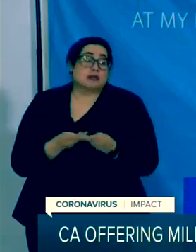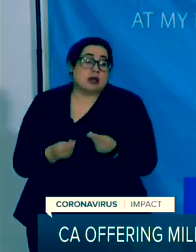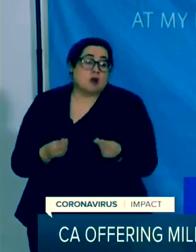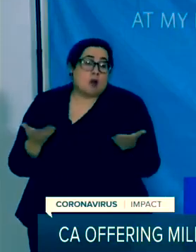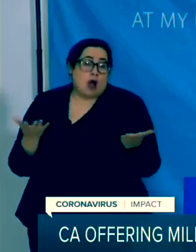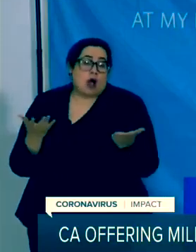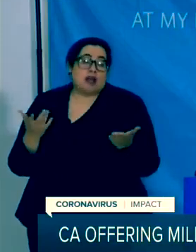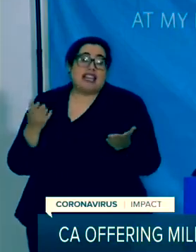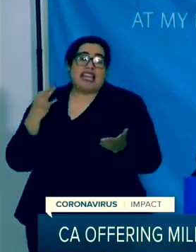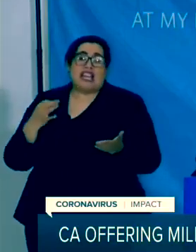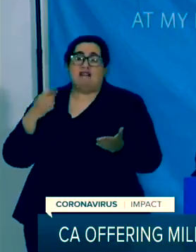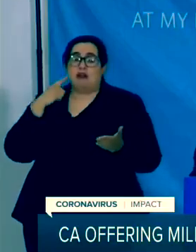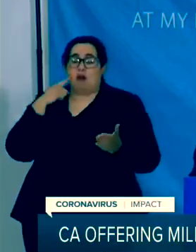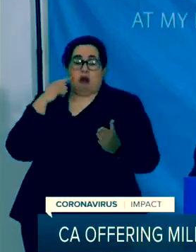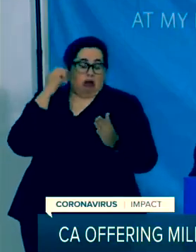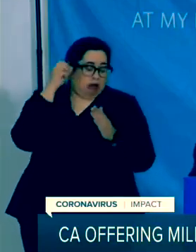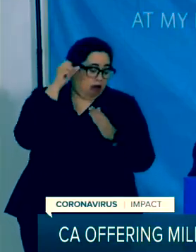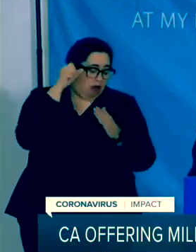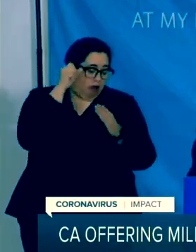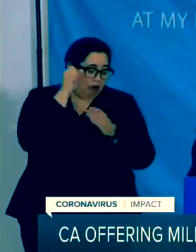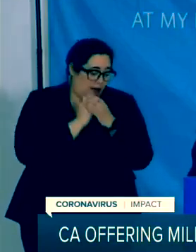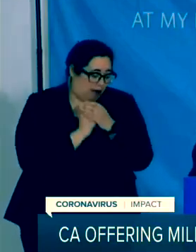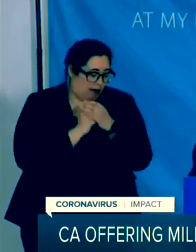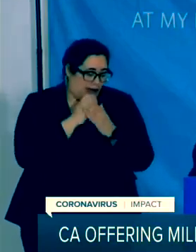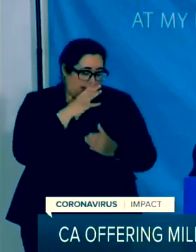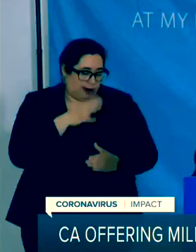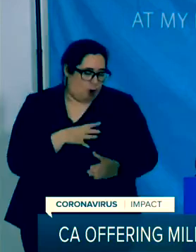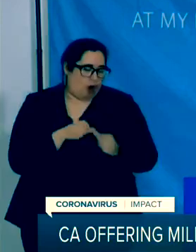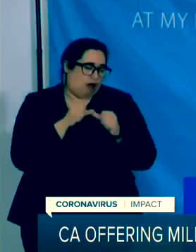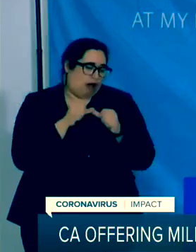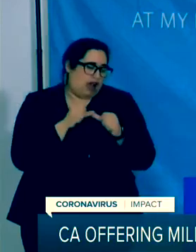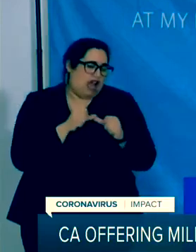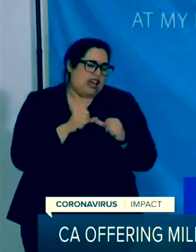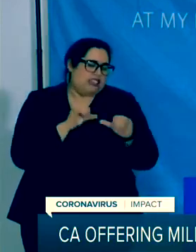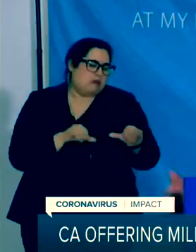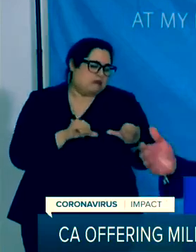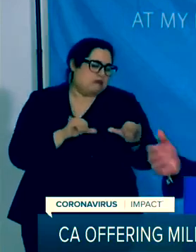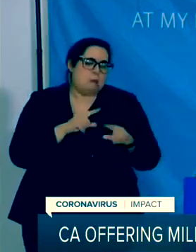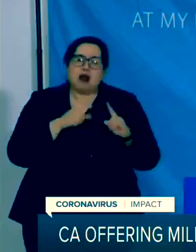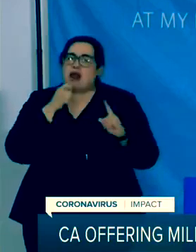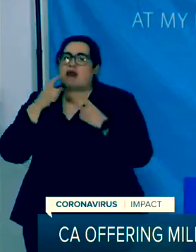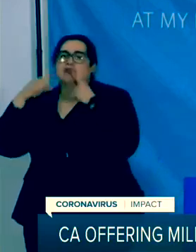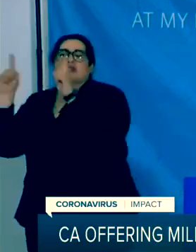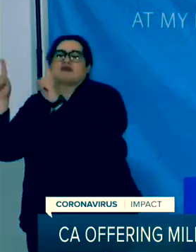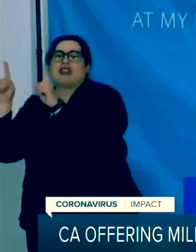Put a bearing your head in the sand and continue to do what you've done and not achieve the goals of